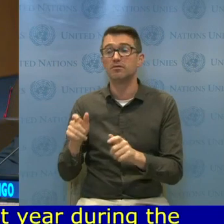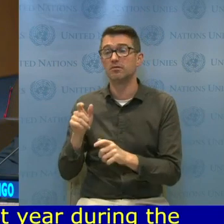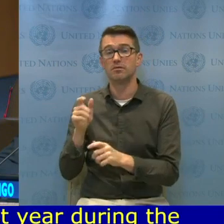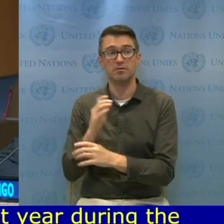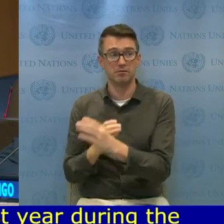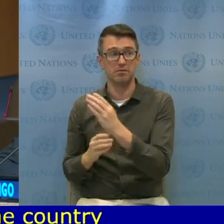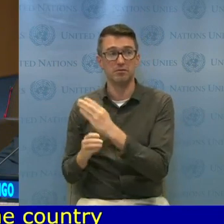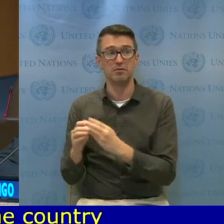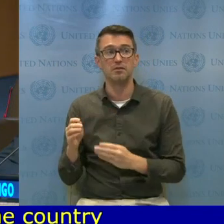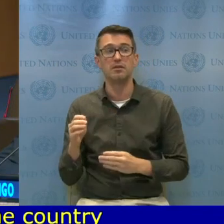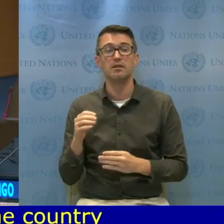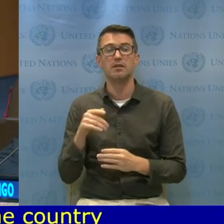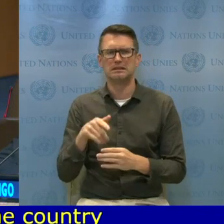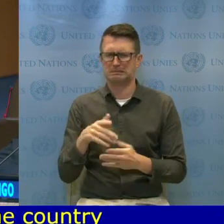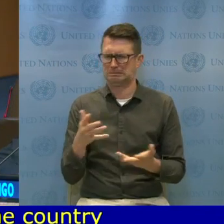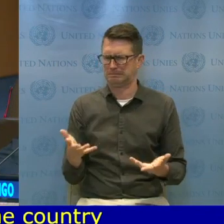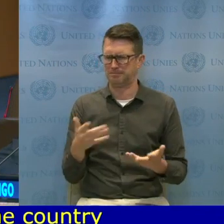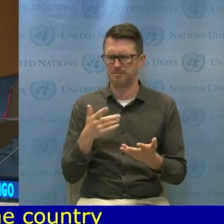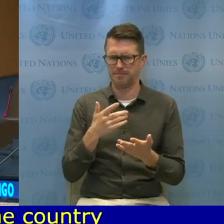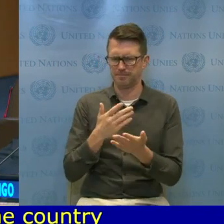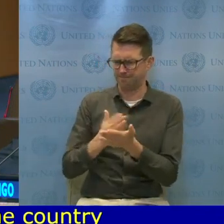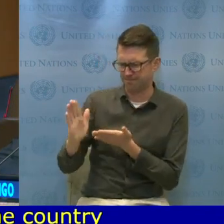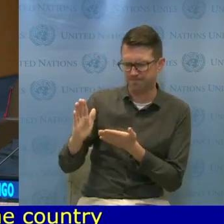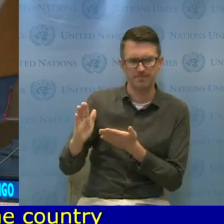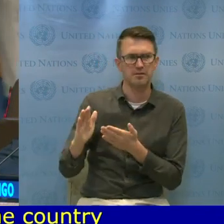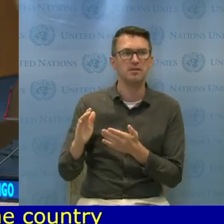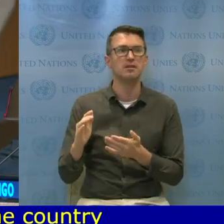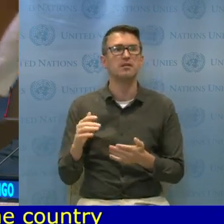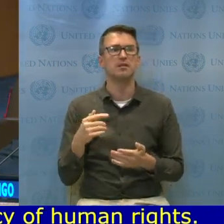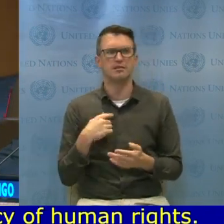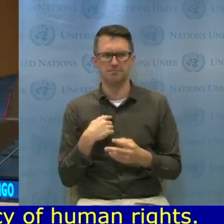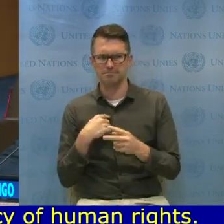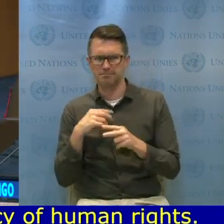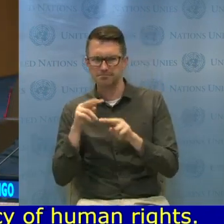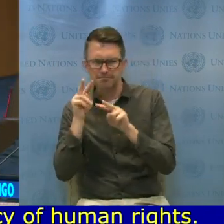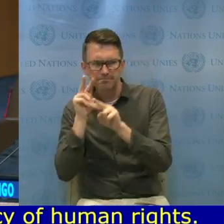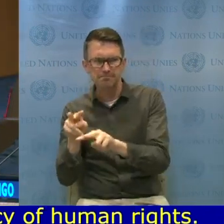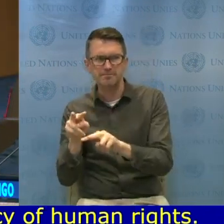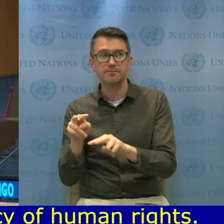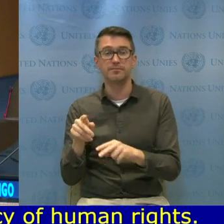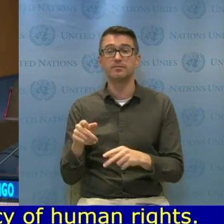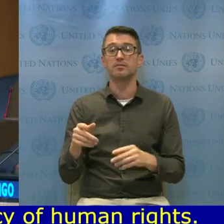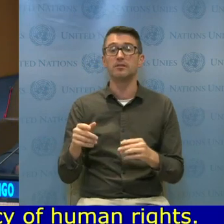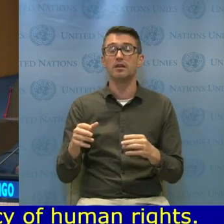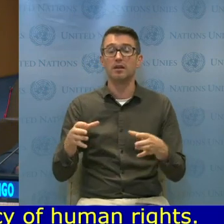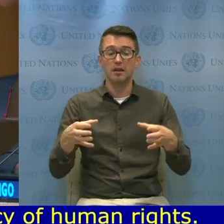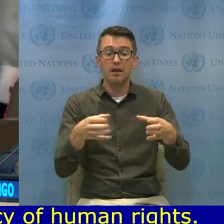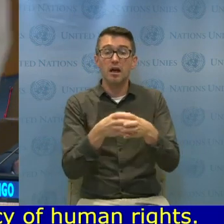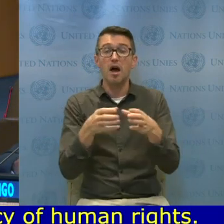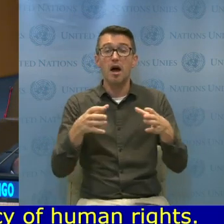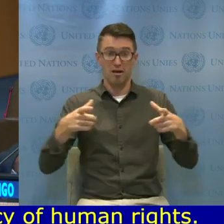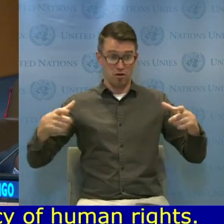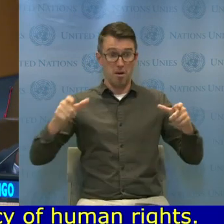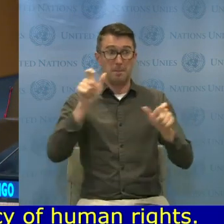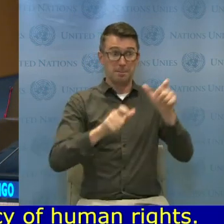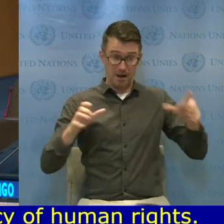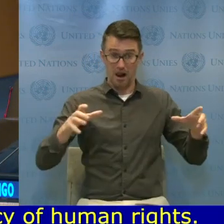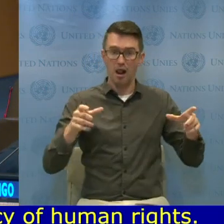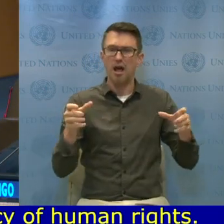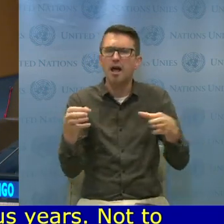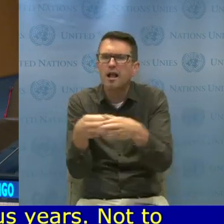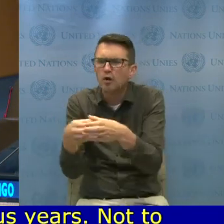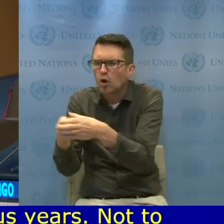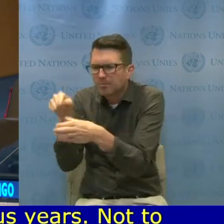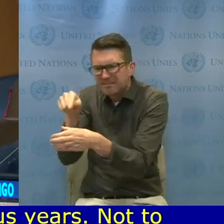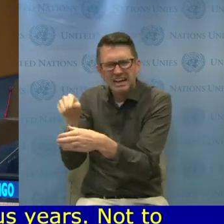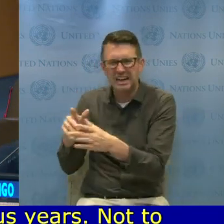Not to mention that the minorities have steadily suffered at the onset of political instability, but especially